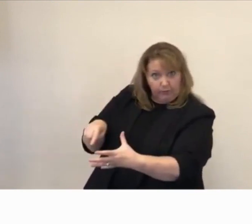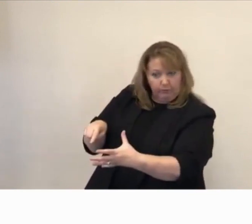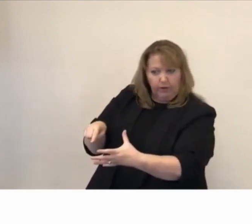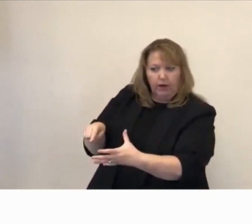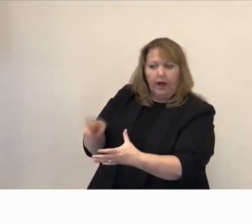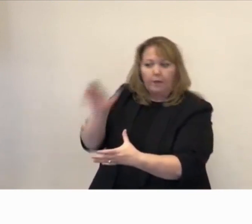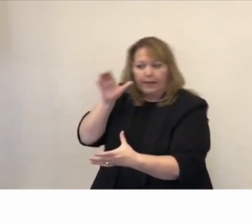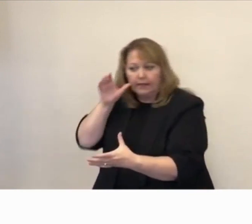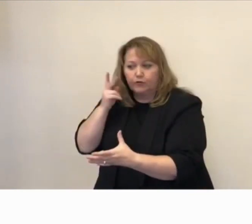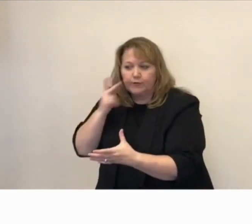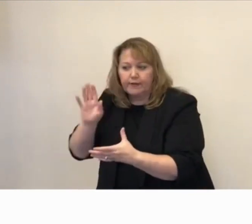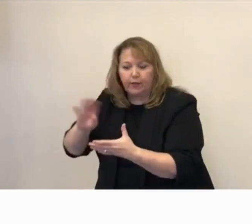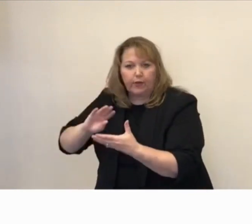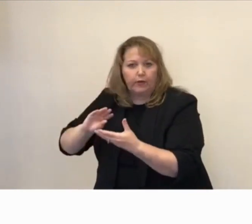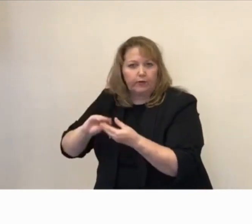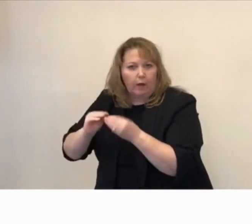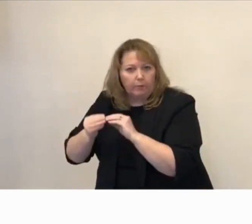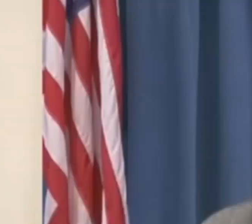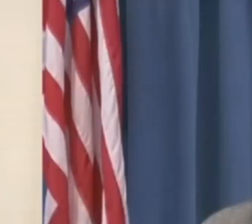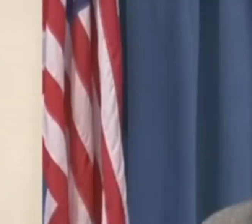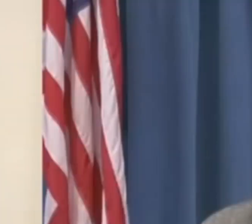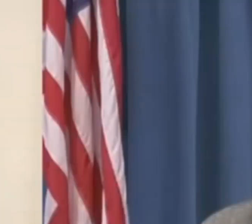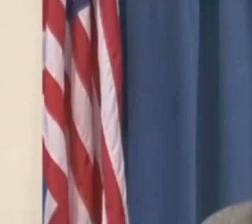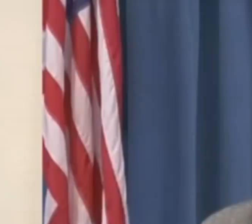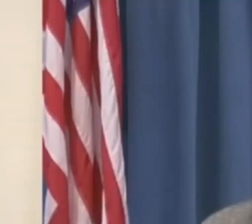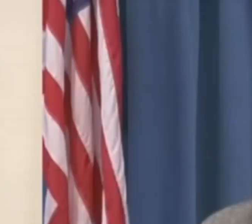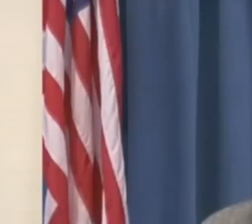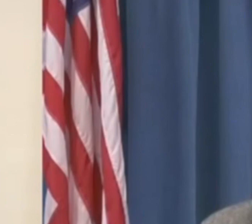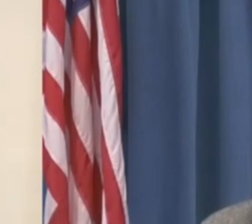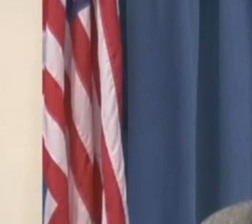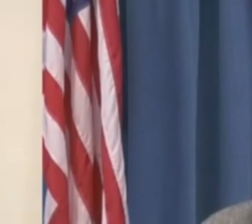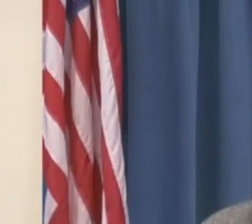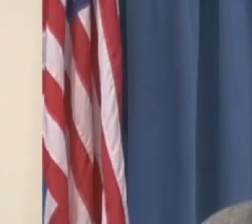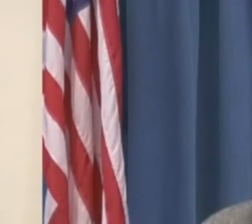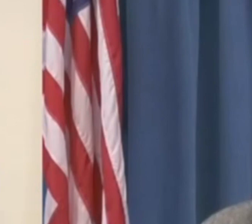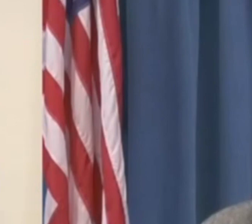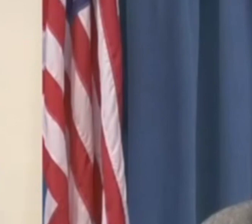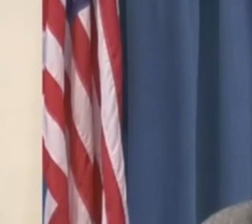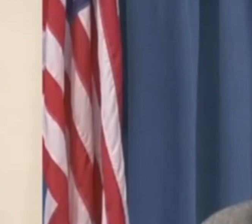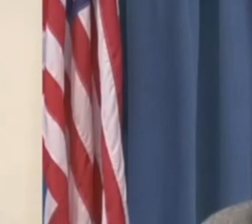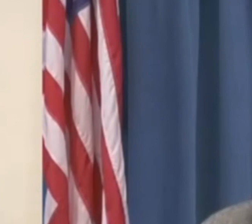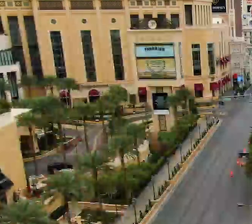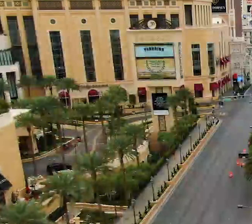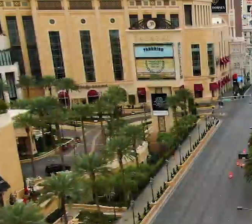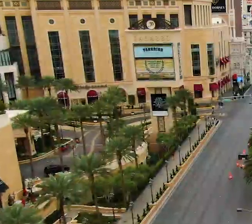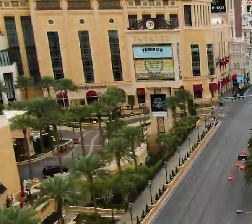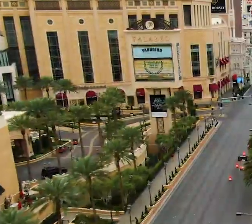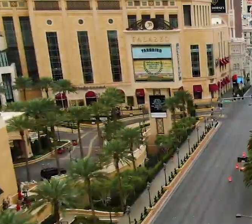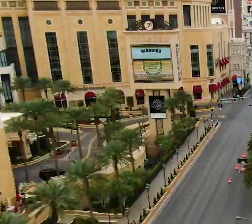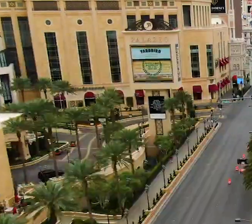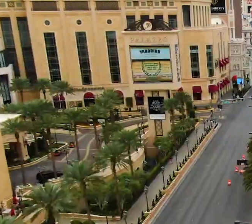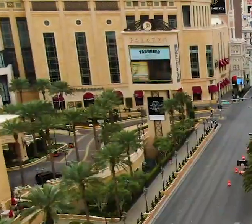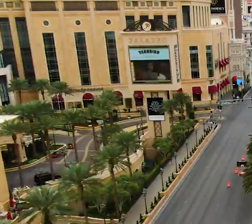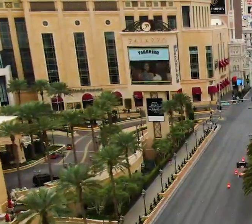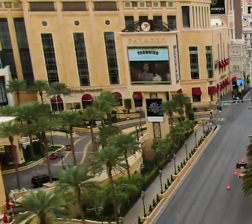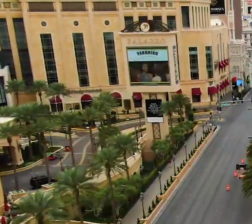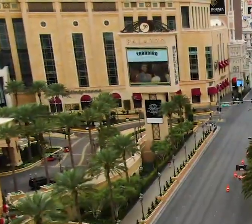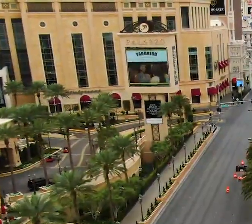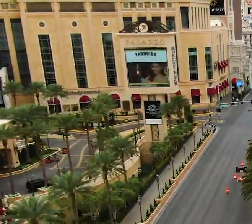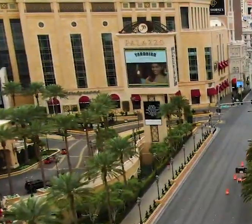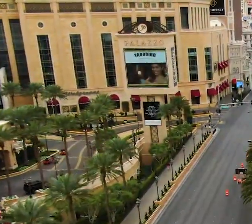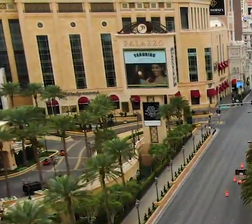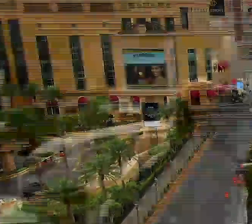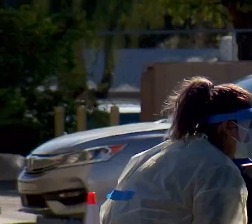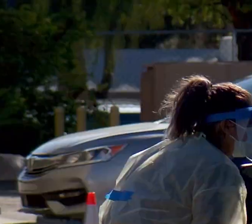availability as it comes to our hospital surges. In a news conference Thursday, Governor Steve Sisolak said reopening dates will